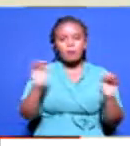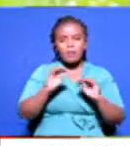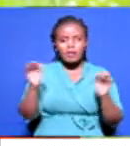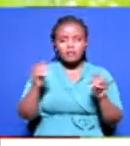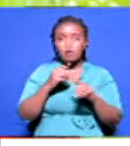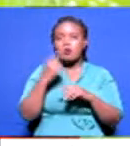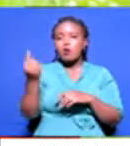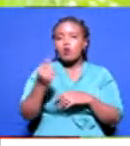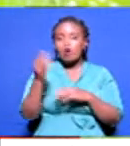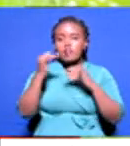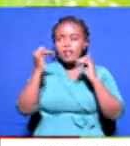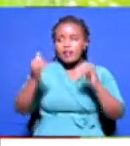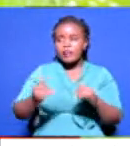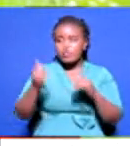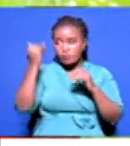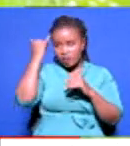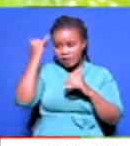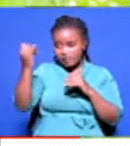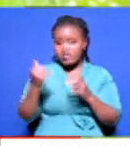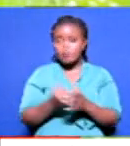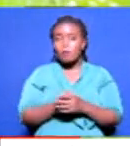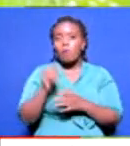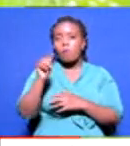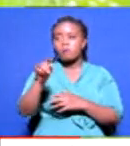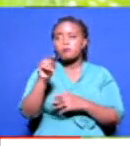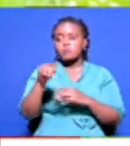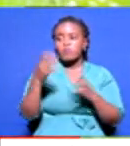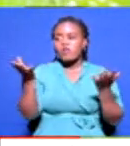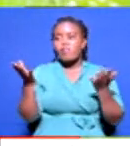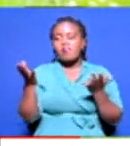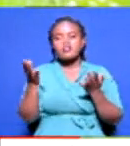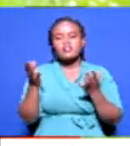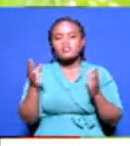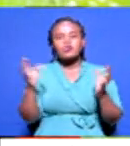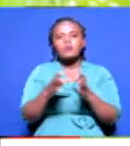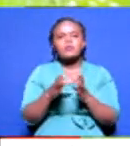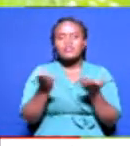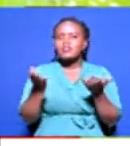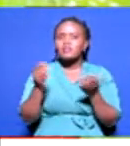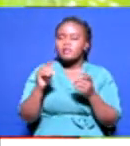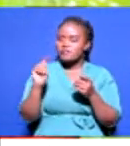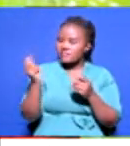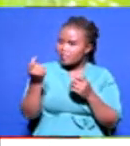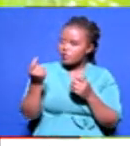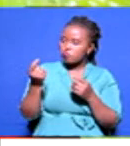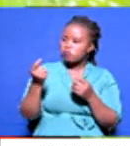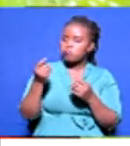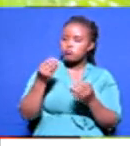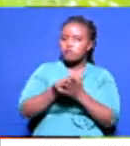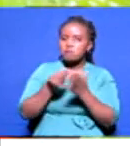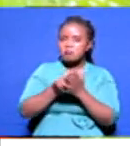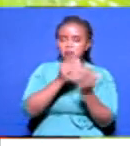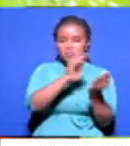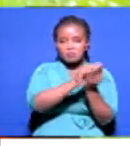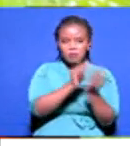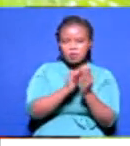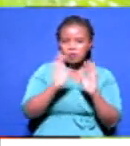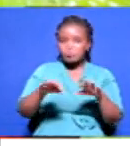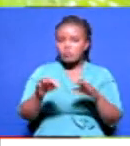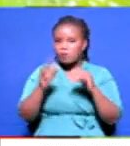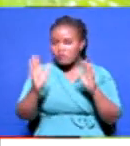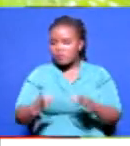change is normal. It says being a facility should not hold the farmer's money even at a given point. The money, once the money hits the